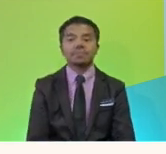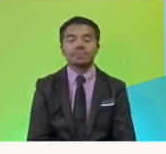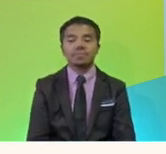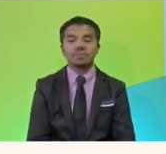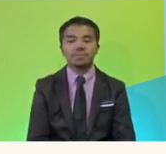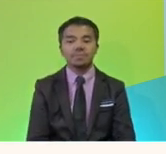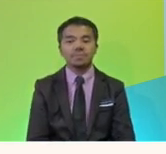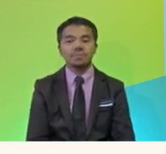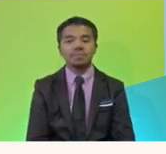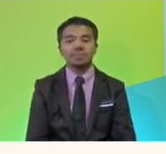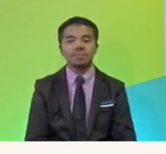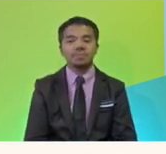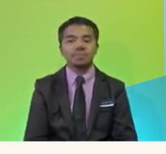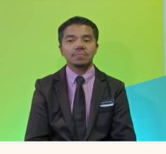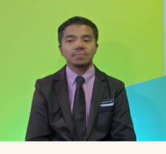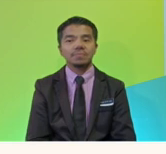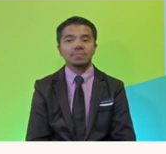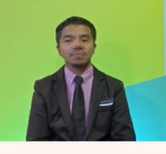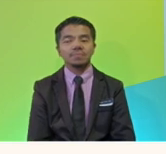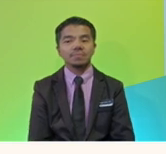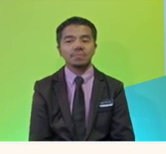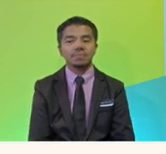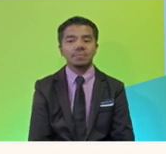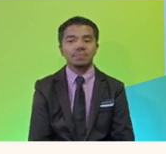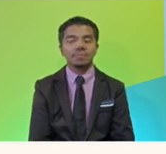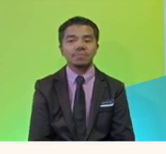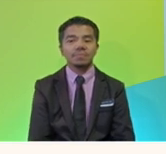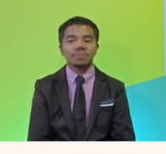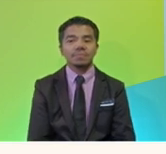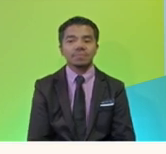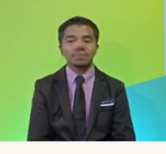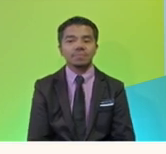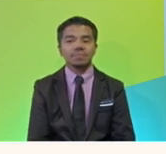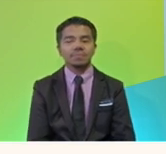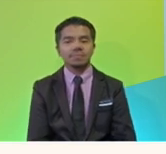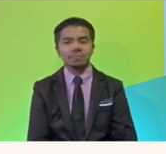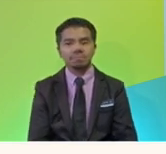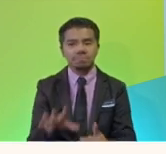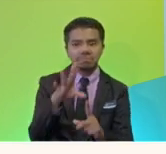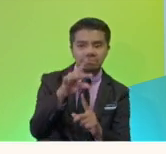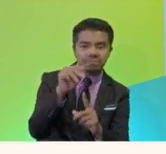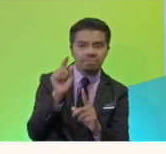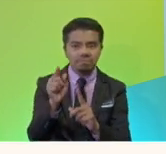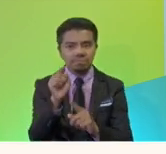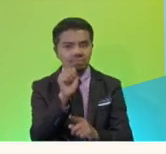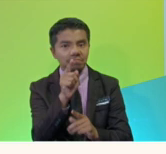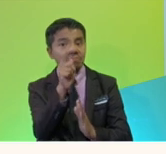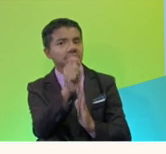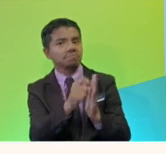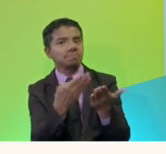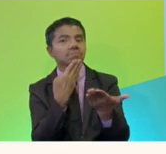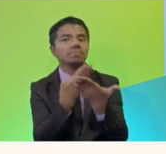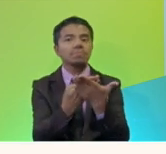girl in the green swimming suit is in the pool? Okay. Which one is the correct or the best sentence